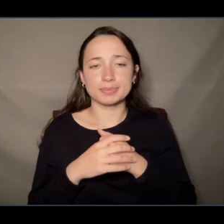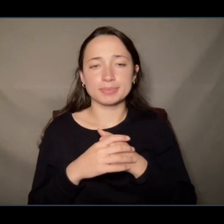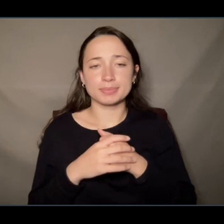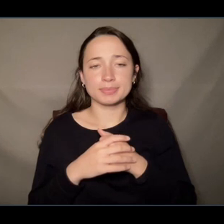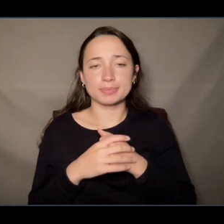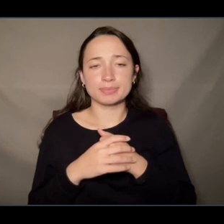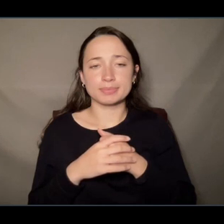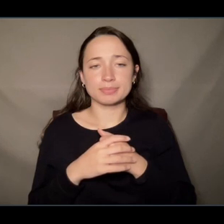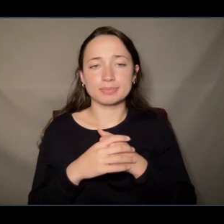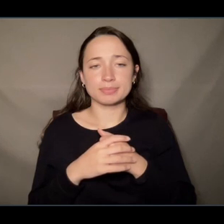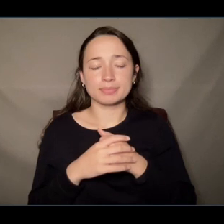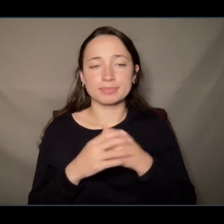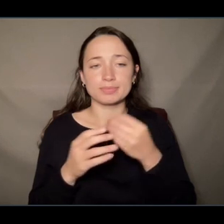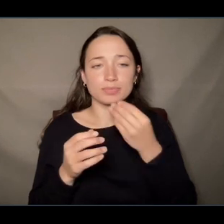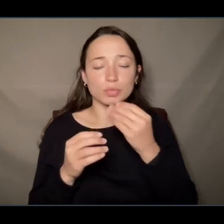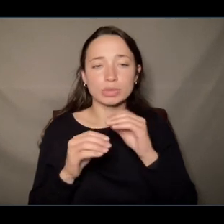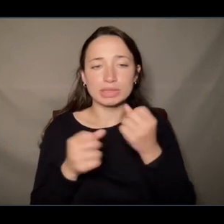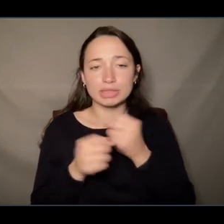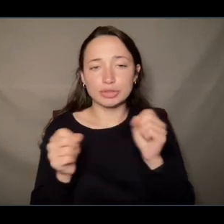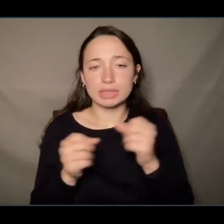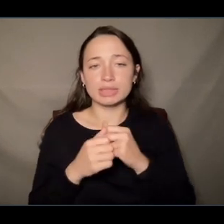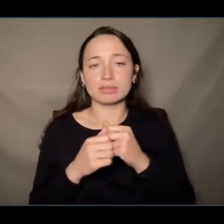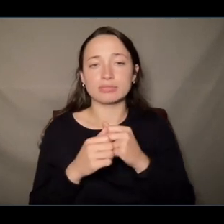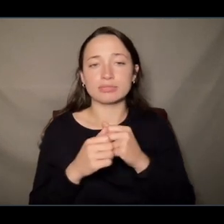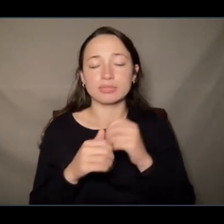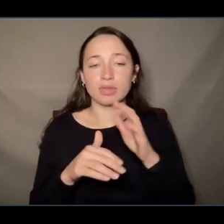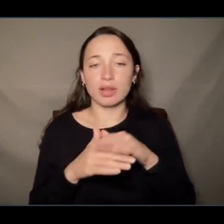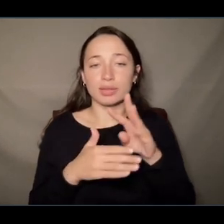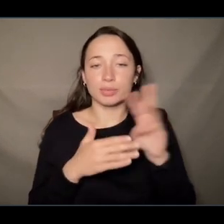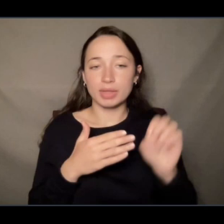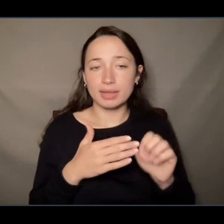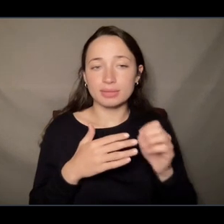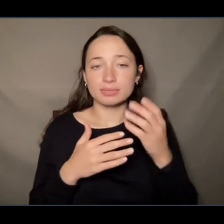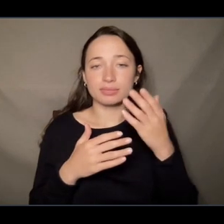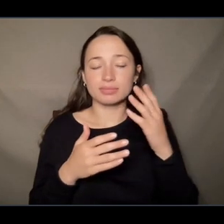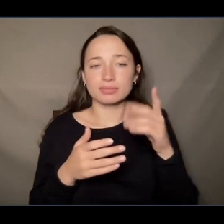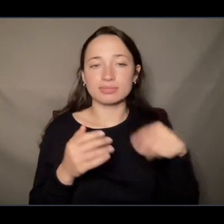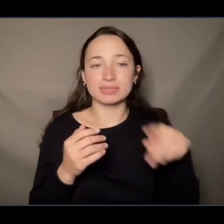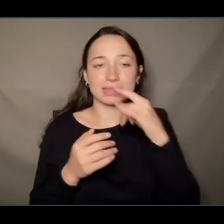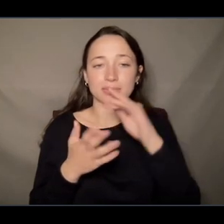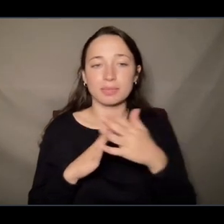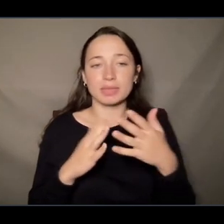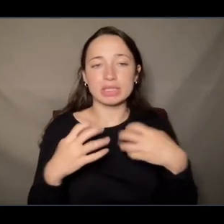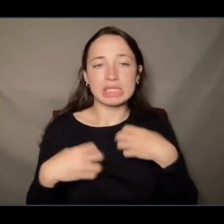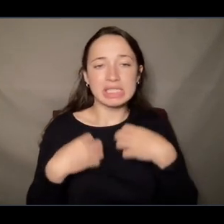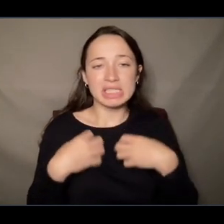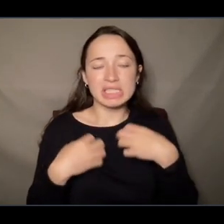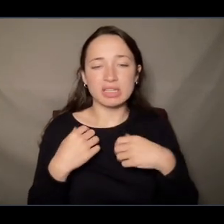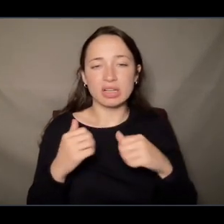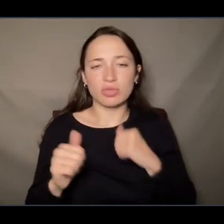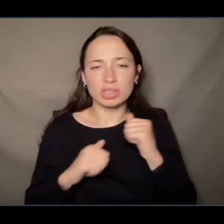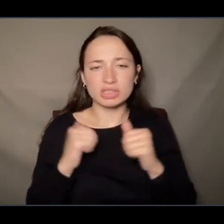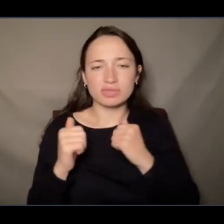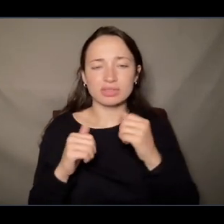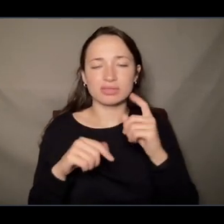suffer from food insecurity, especially over a weekend, become agitated,